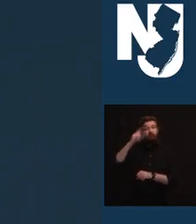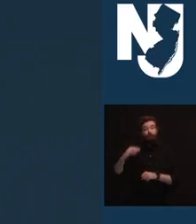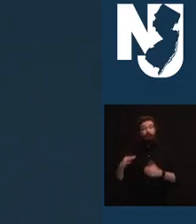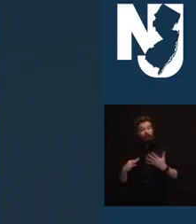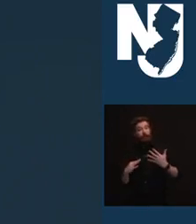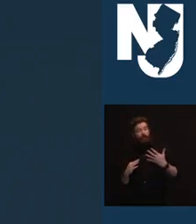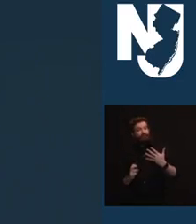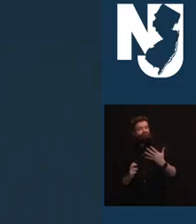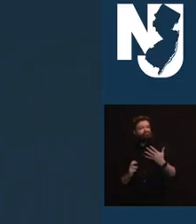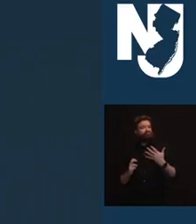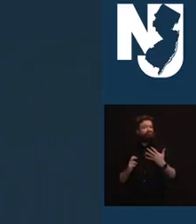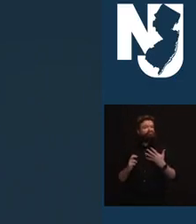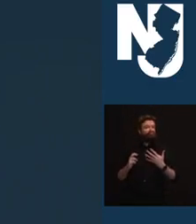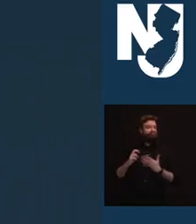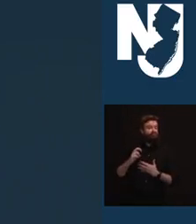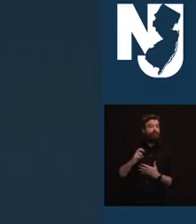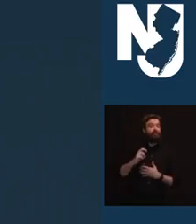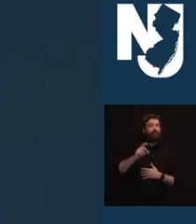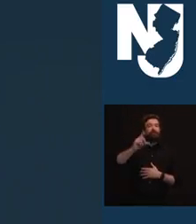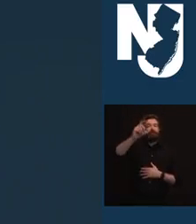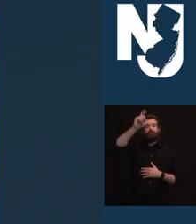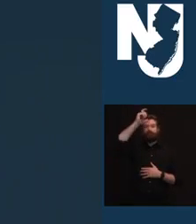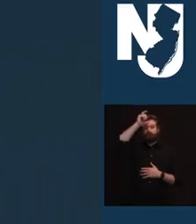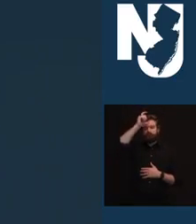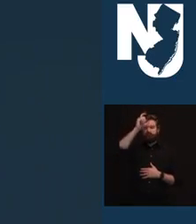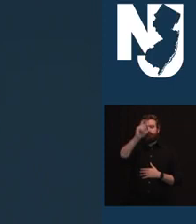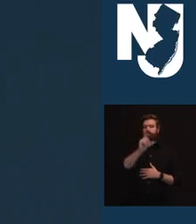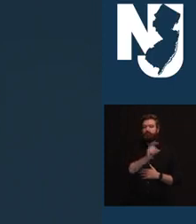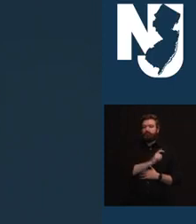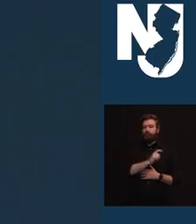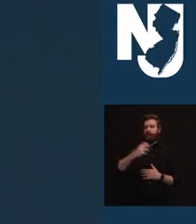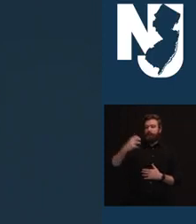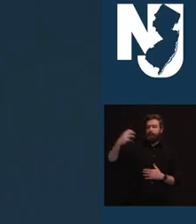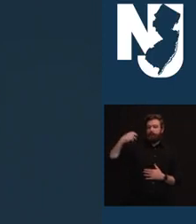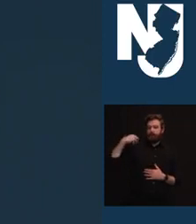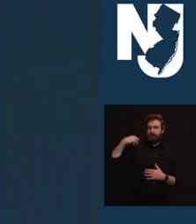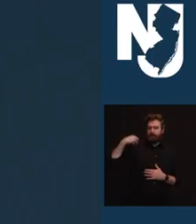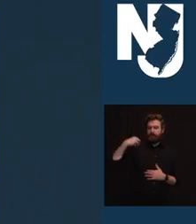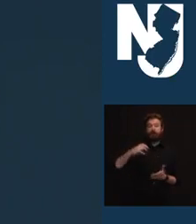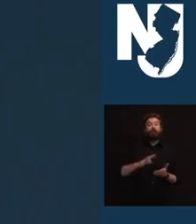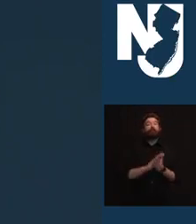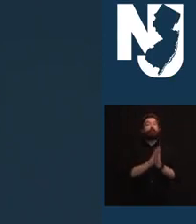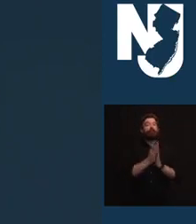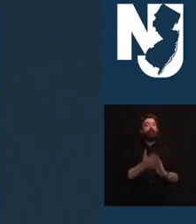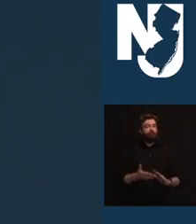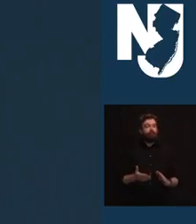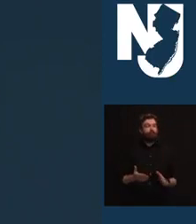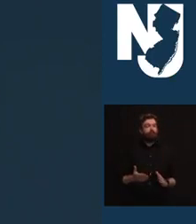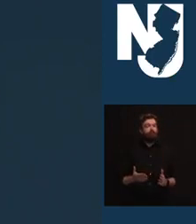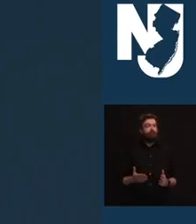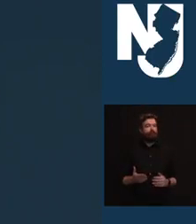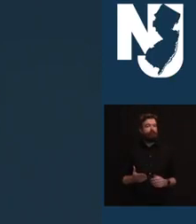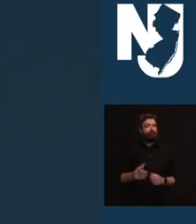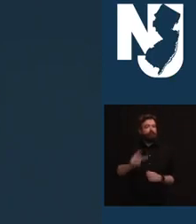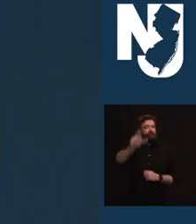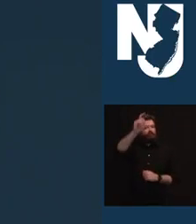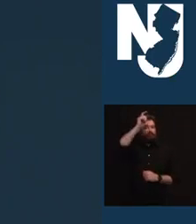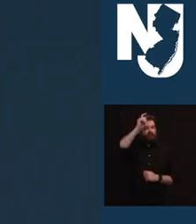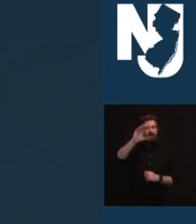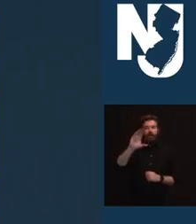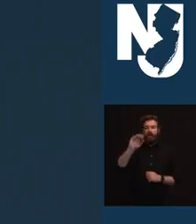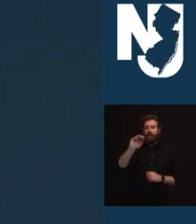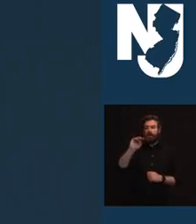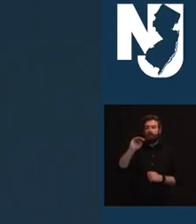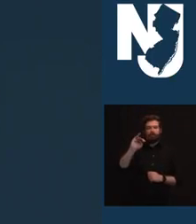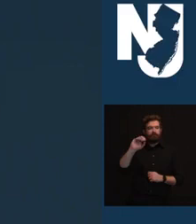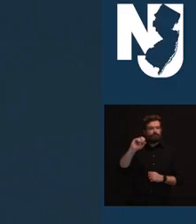fire police captain and serving as a fire commissioner. When he wasn't at work or at the firehouse, Ken could often be